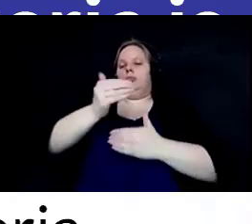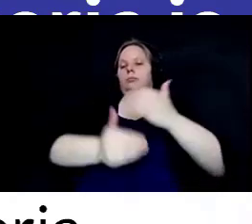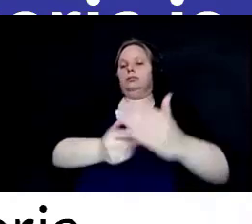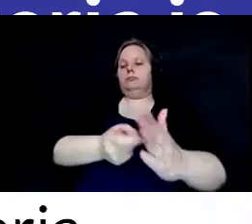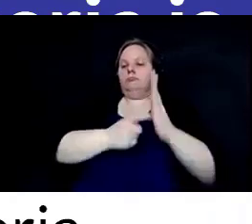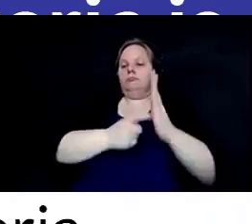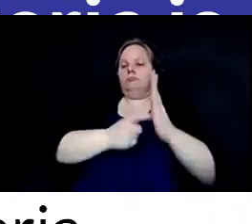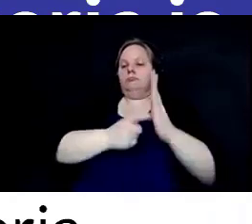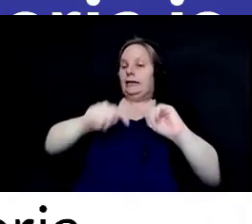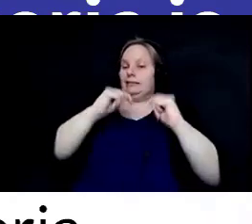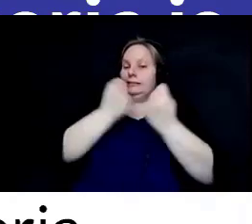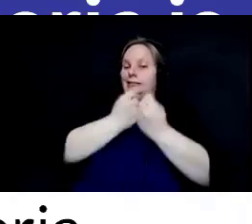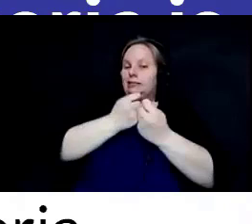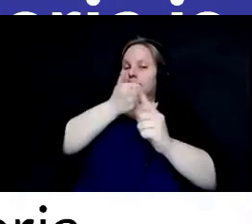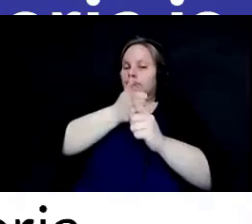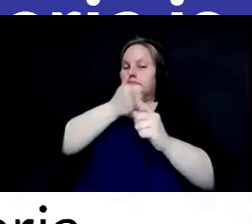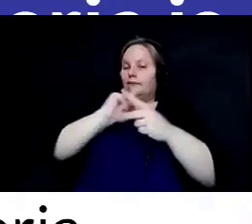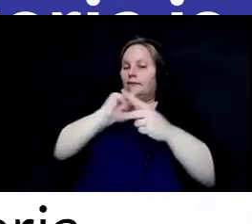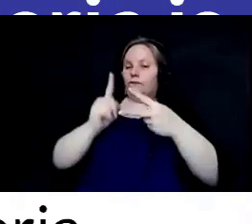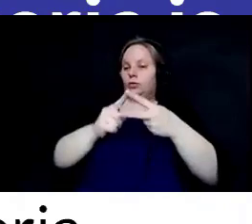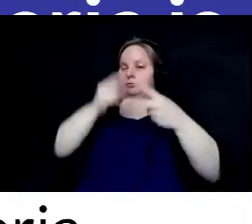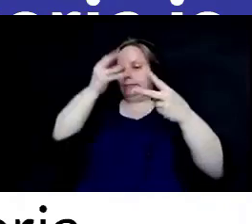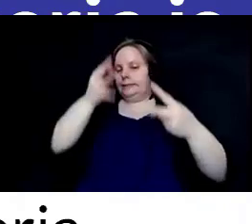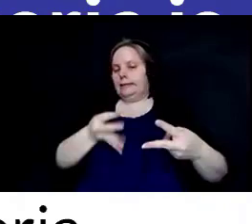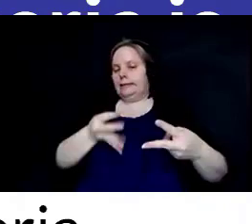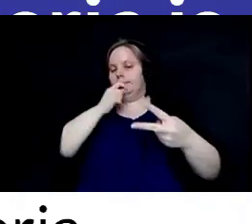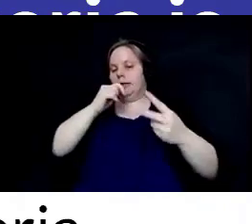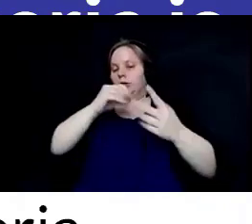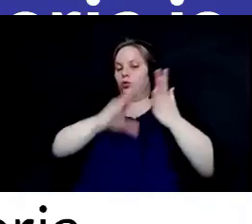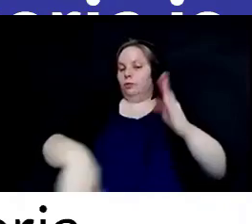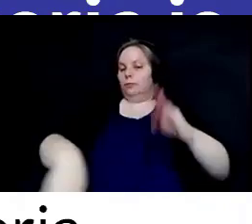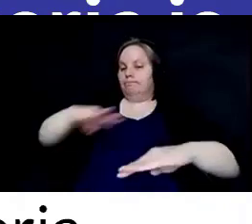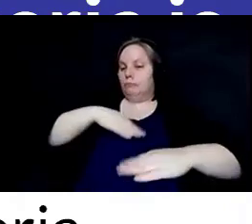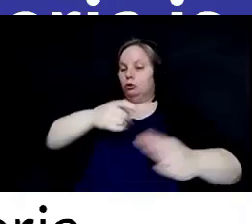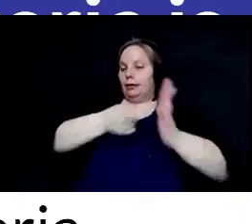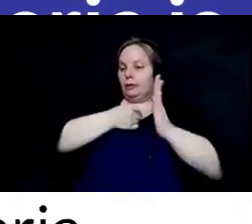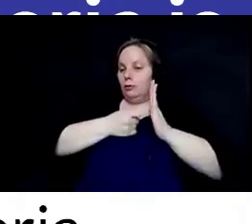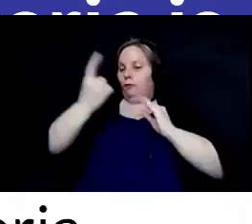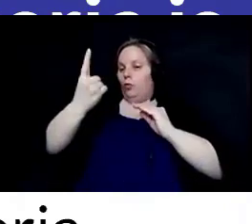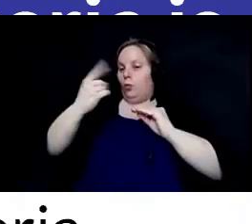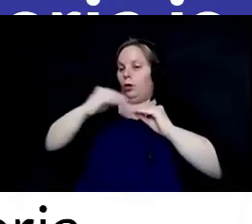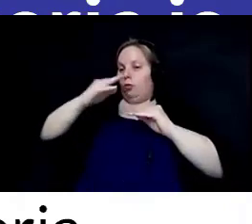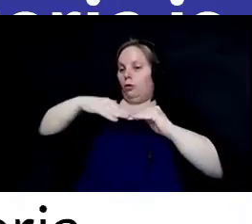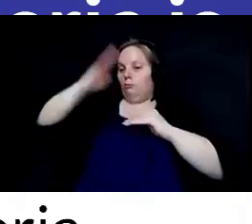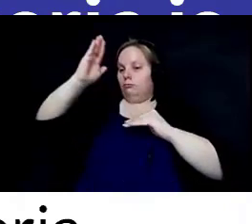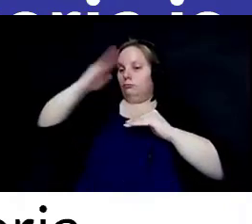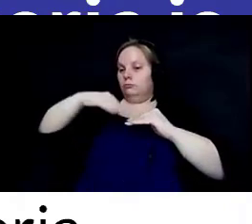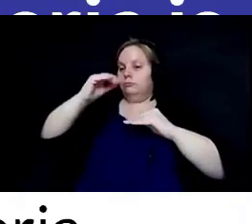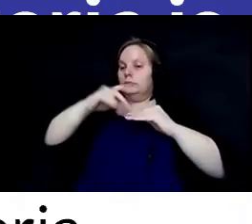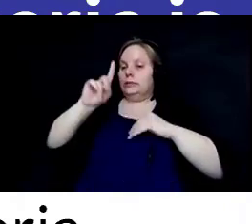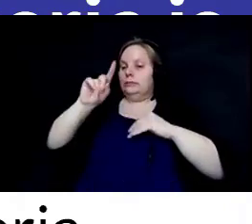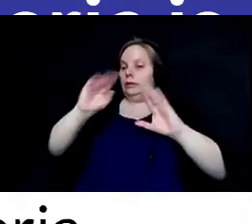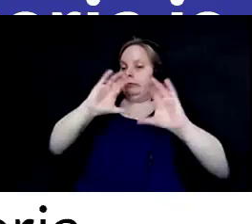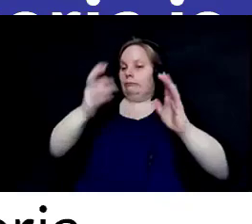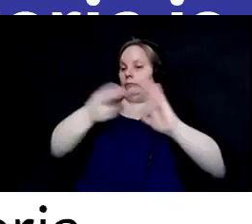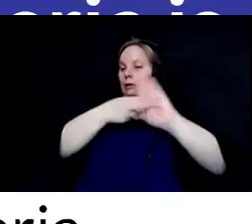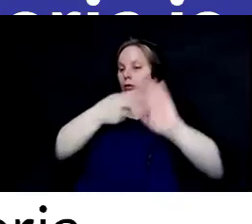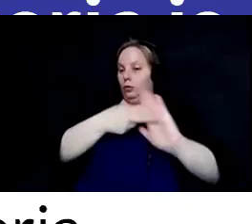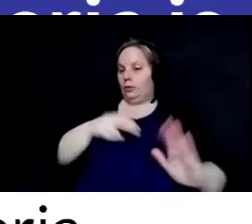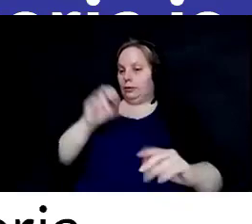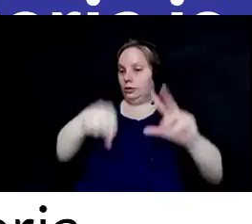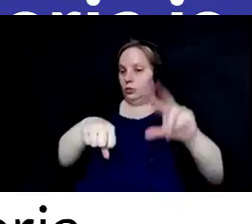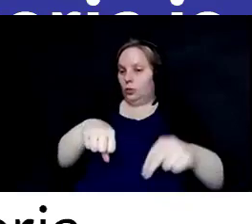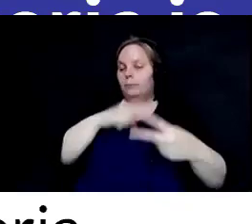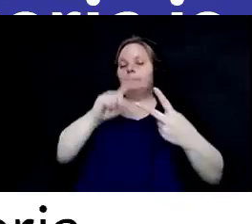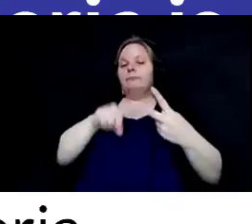to determine if, one, a student meets the criteria for one or more disability categories, and two,